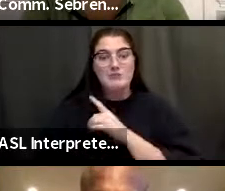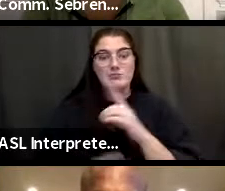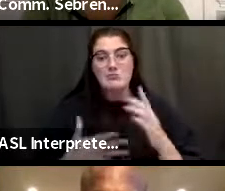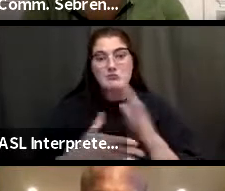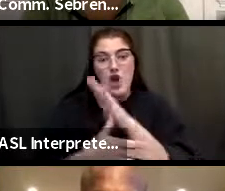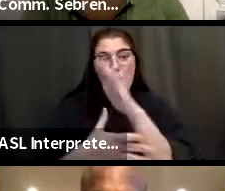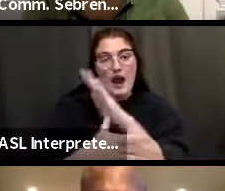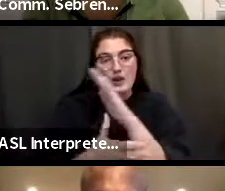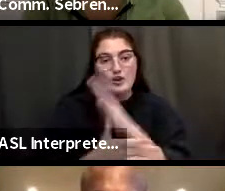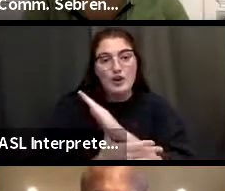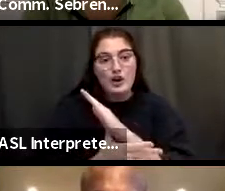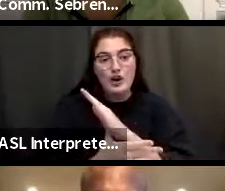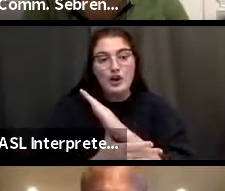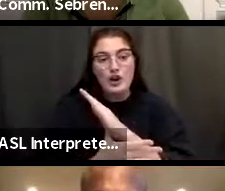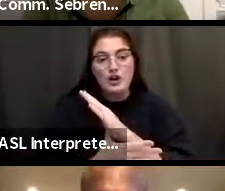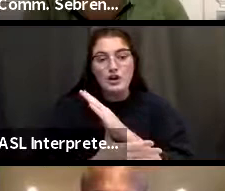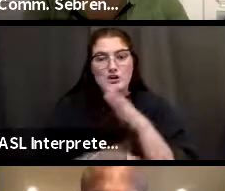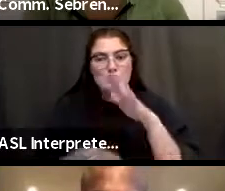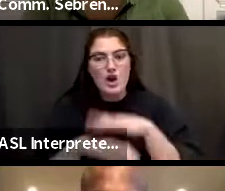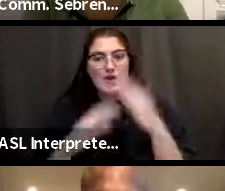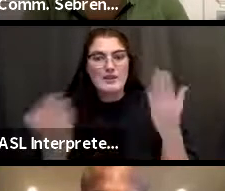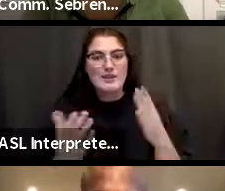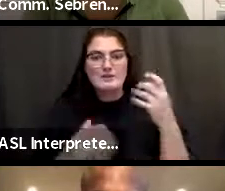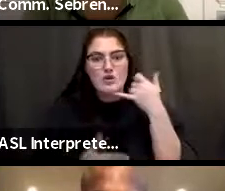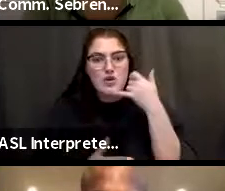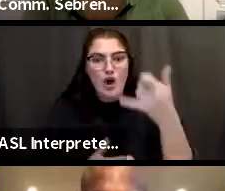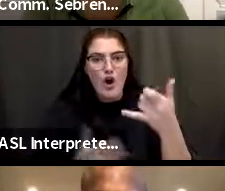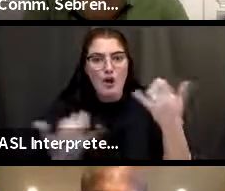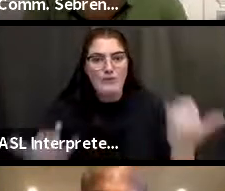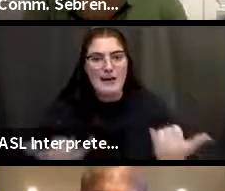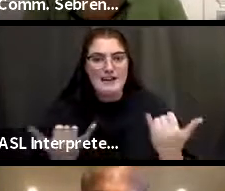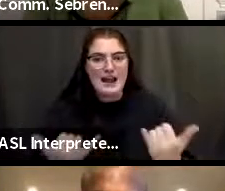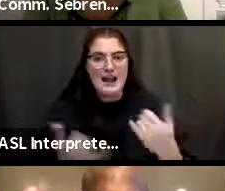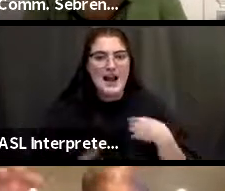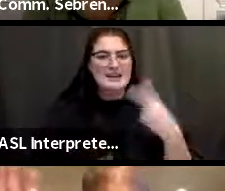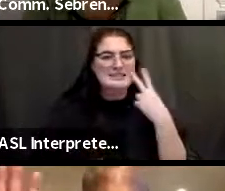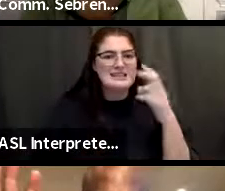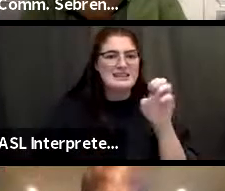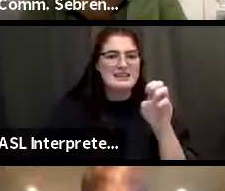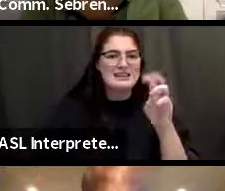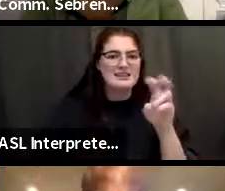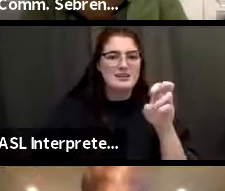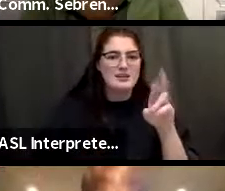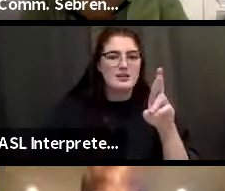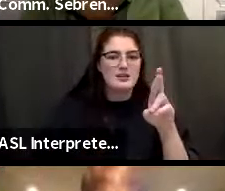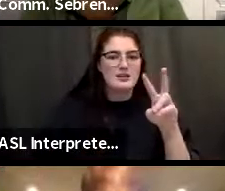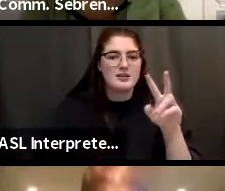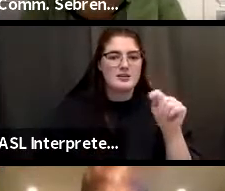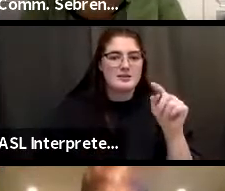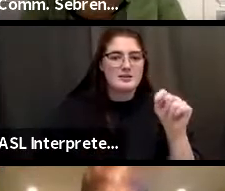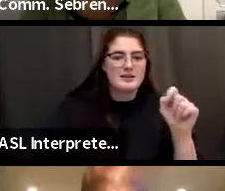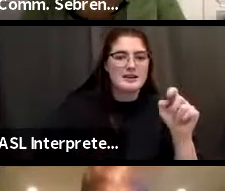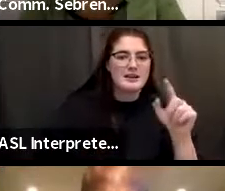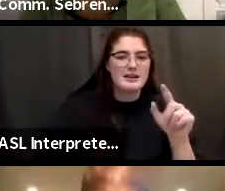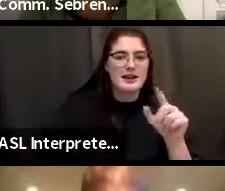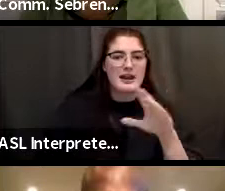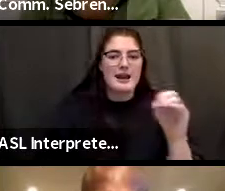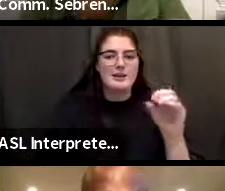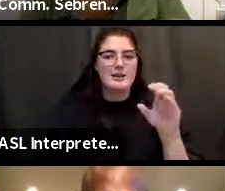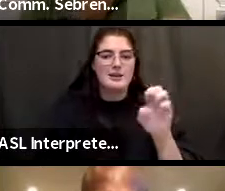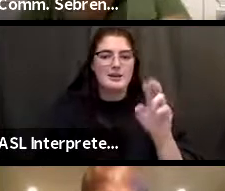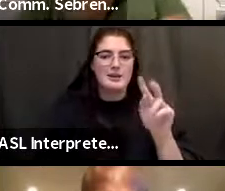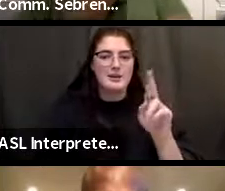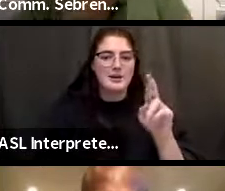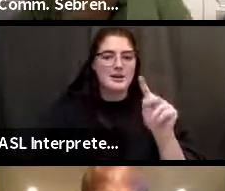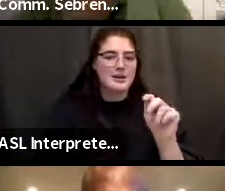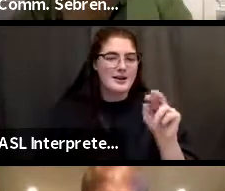are on the call. I see Everett Lott and Ernest Chopra. Julia Irving, I